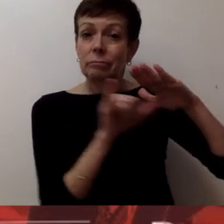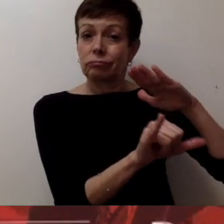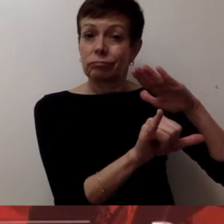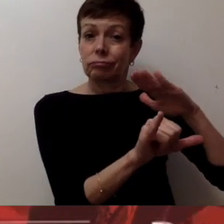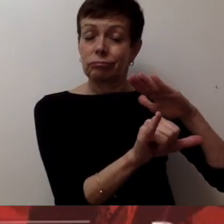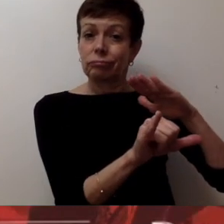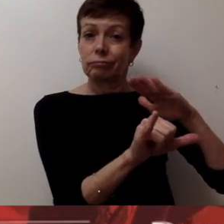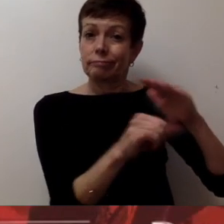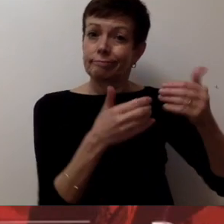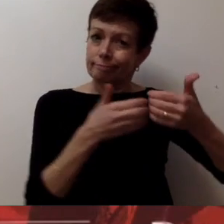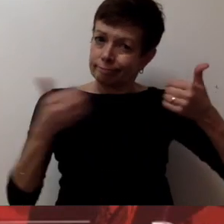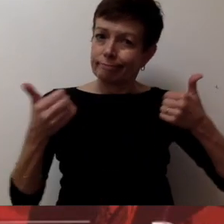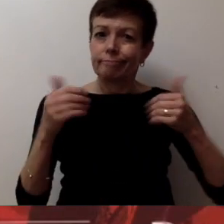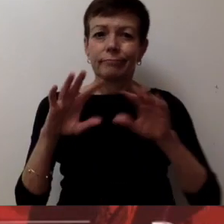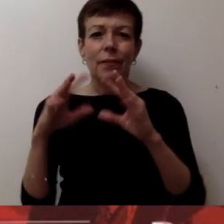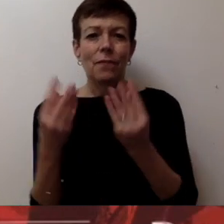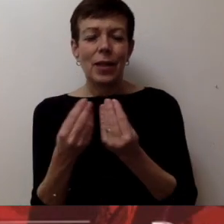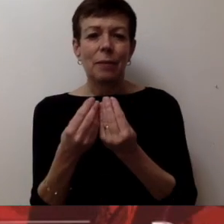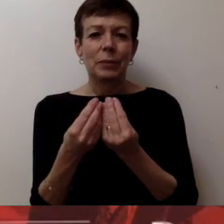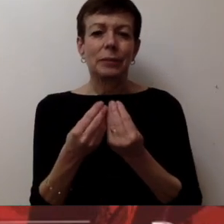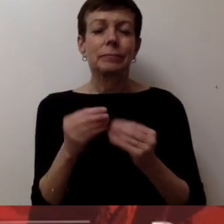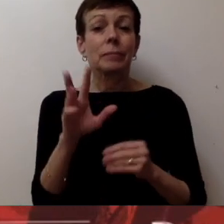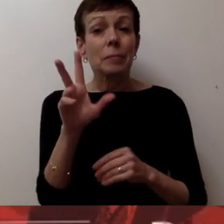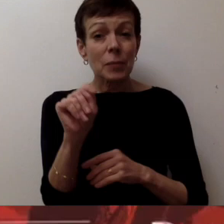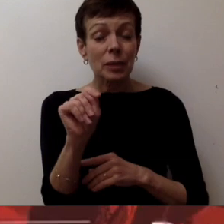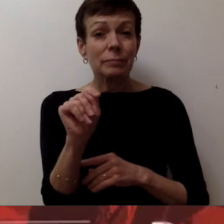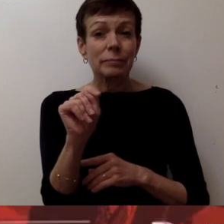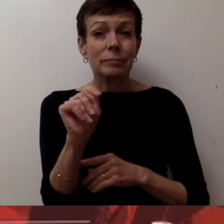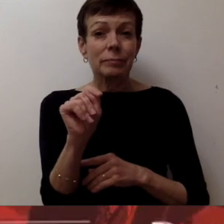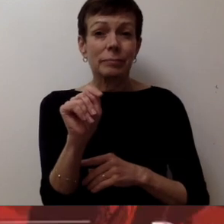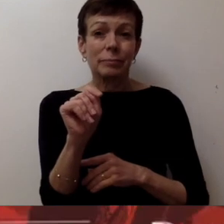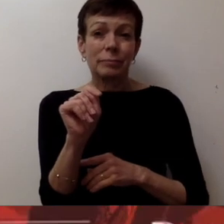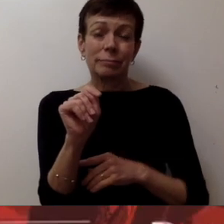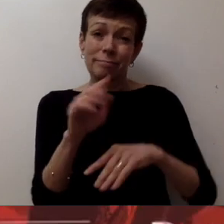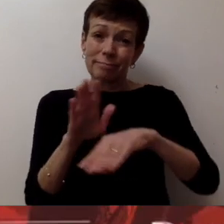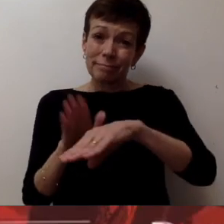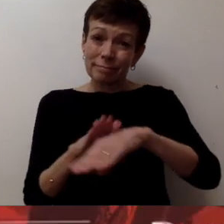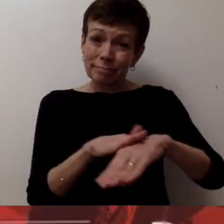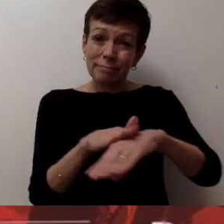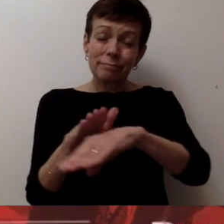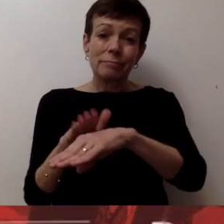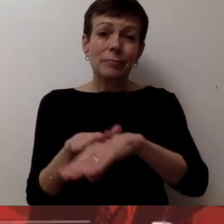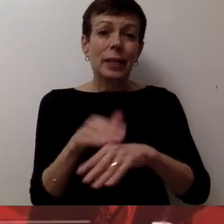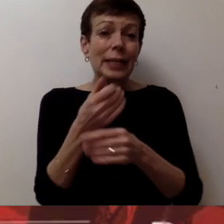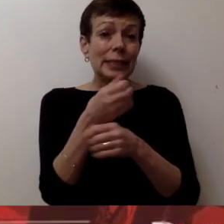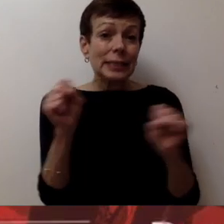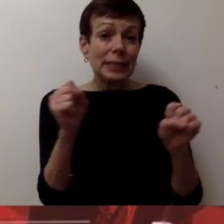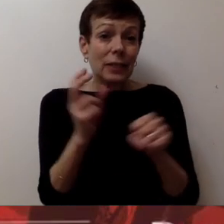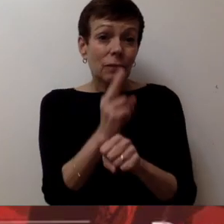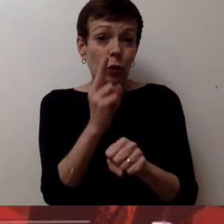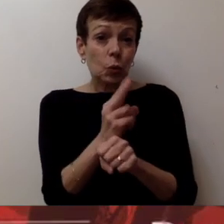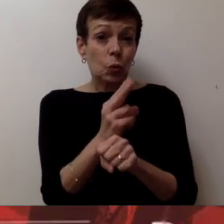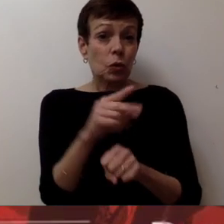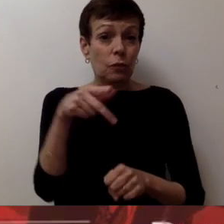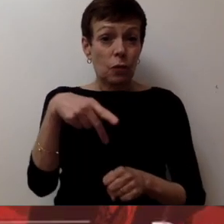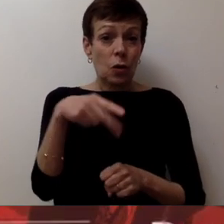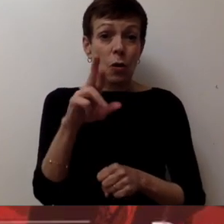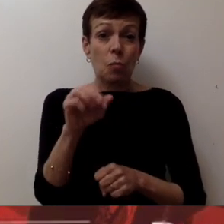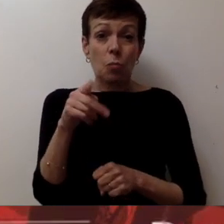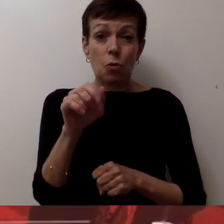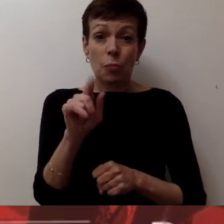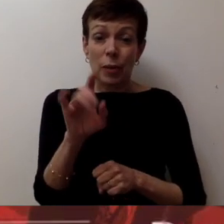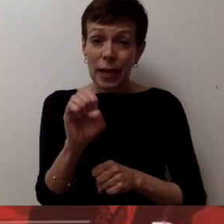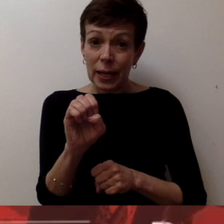for social isolation. That being said, we do remind people about safe use of propane, not to dump